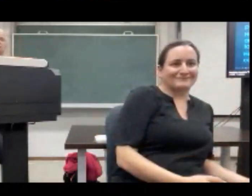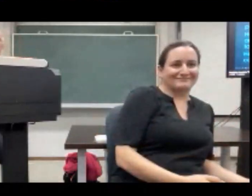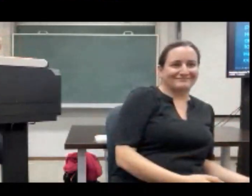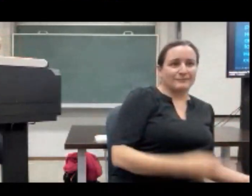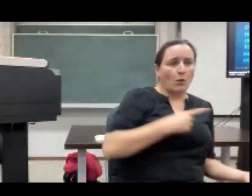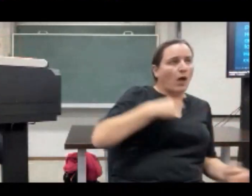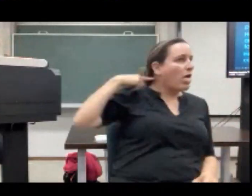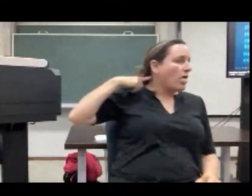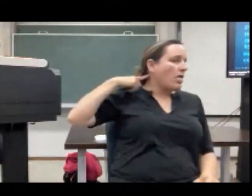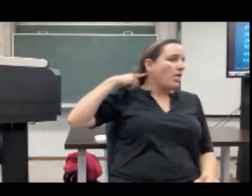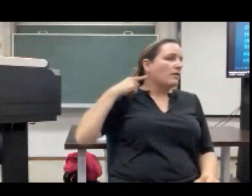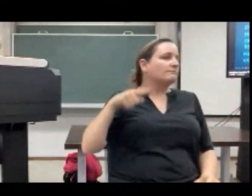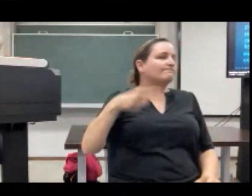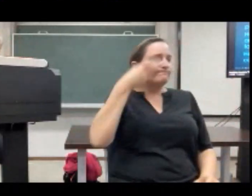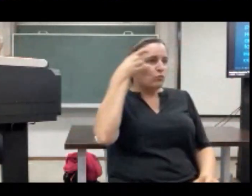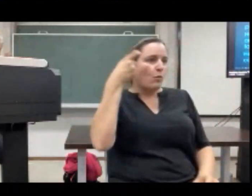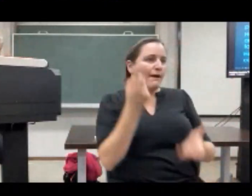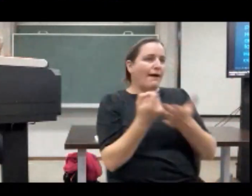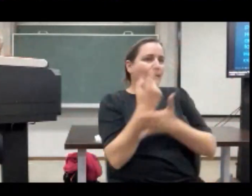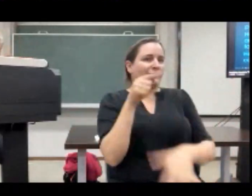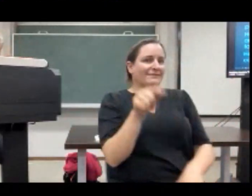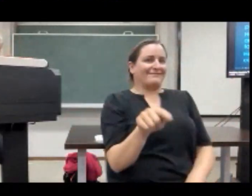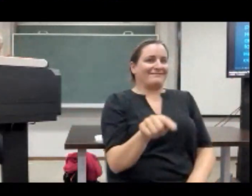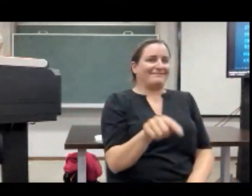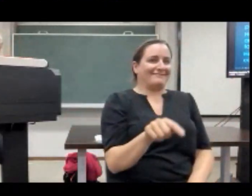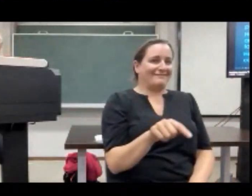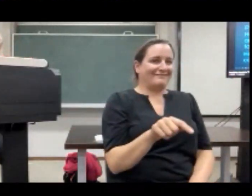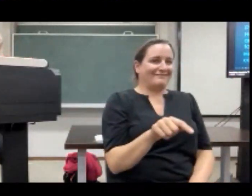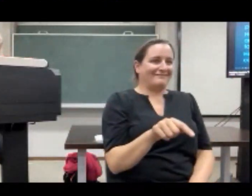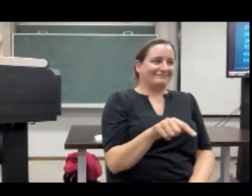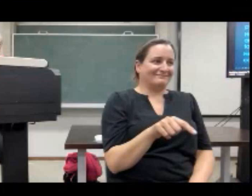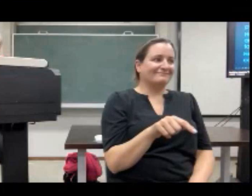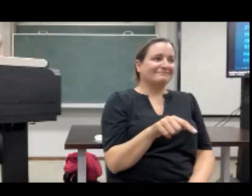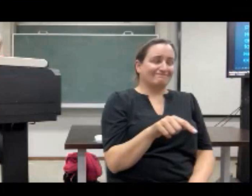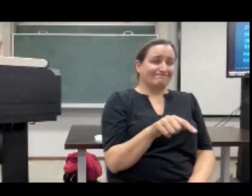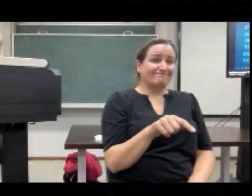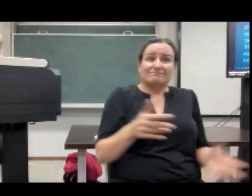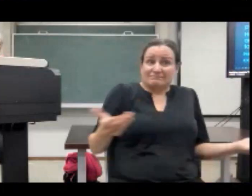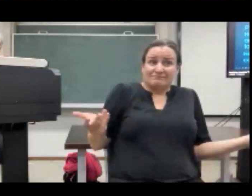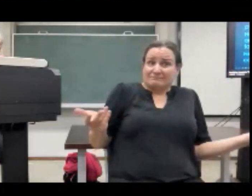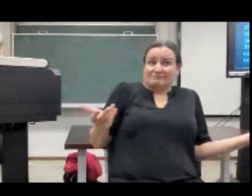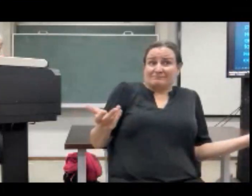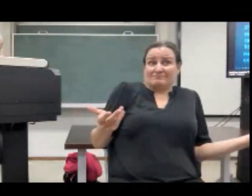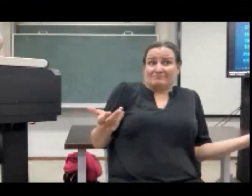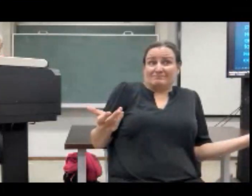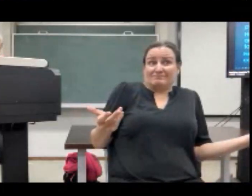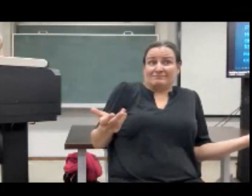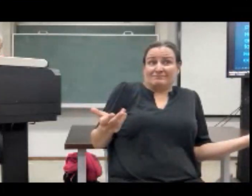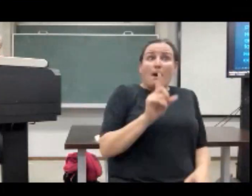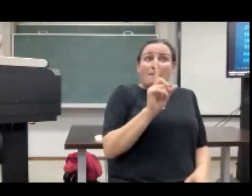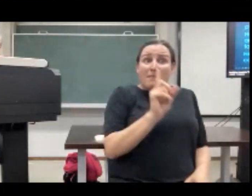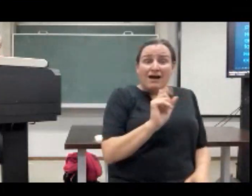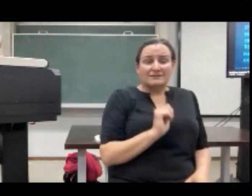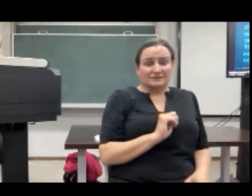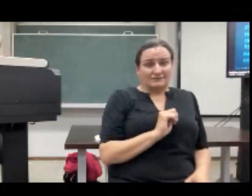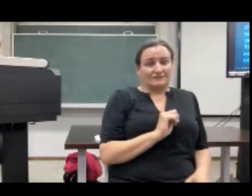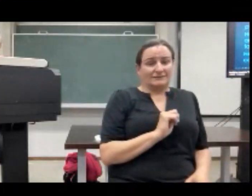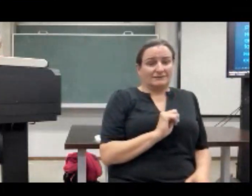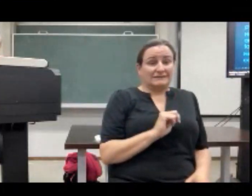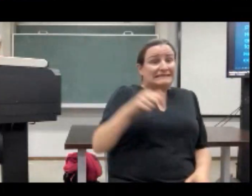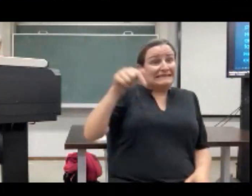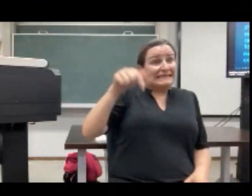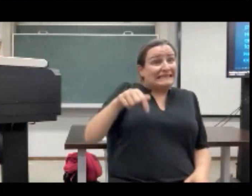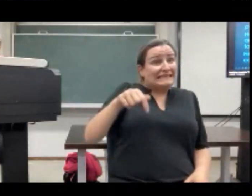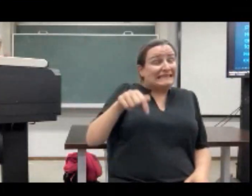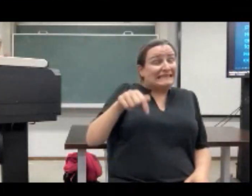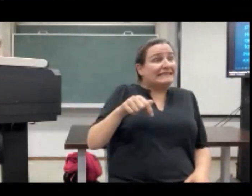an absolute trauma, which probably could have been a trauma anyway, but if he had known,